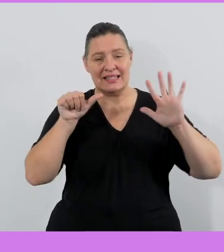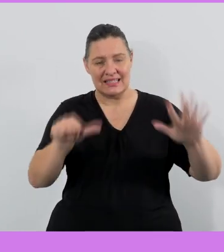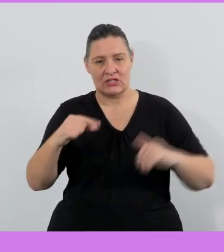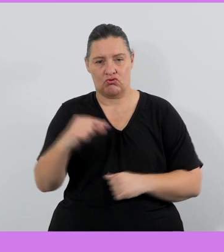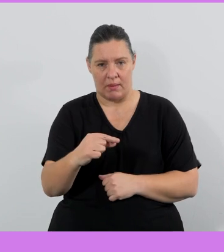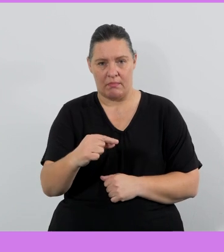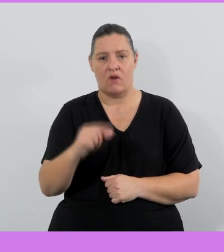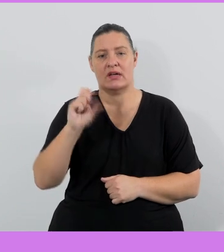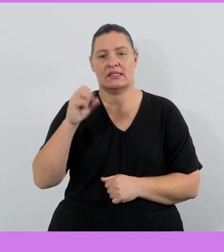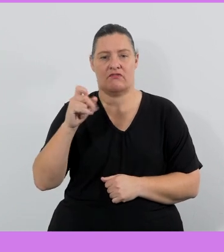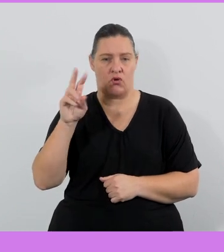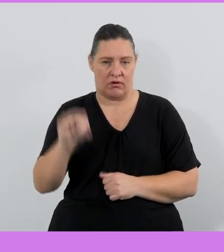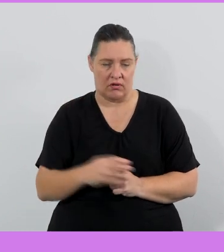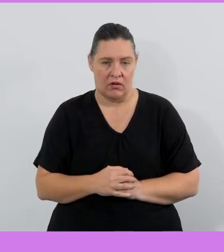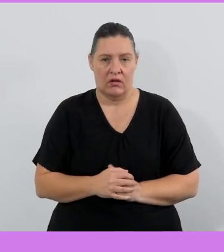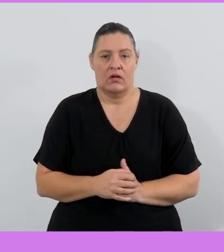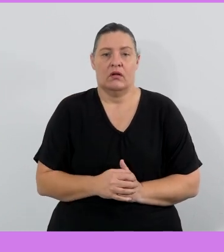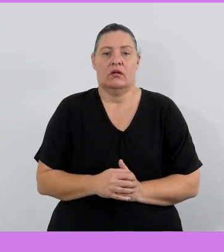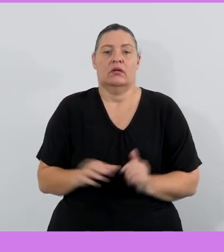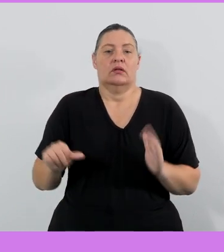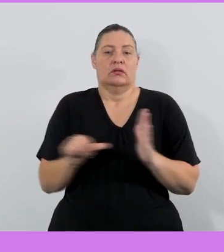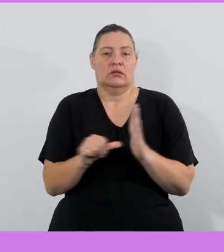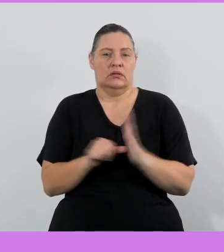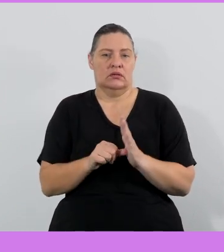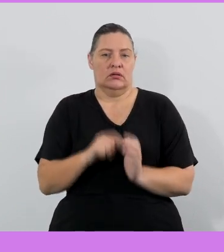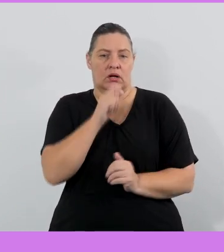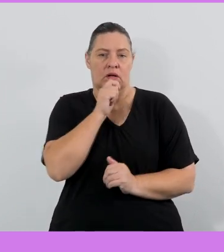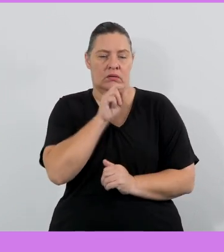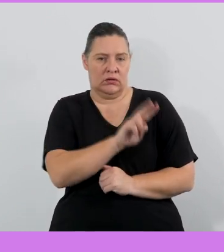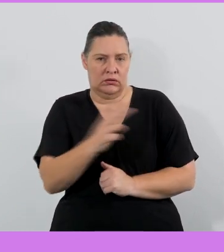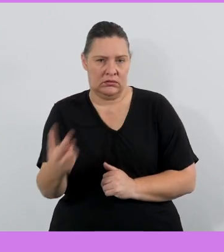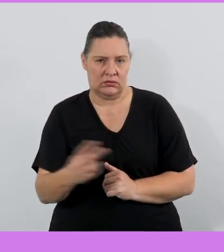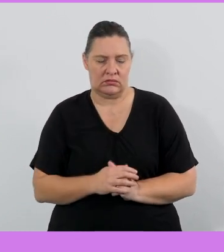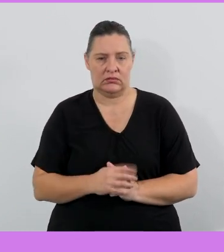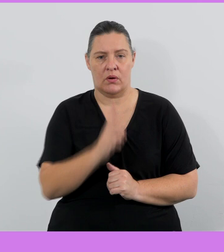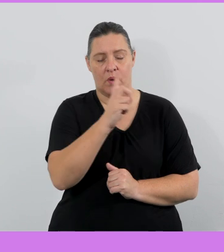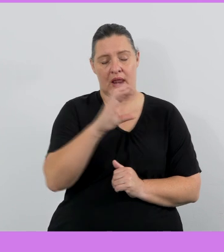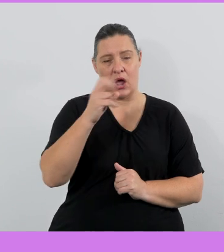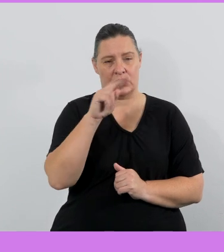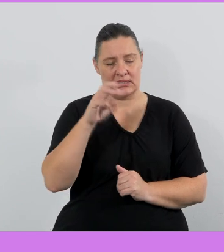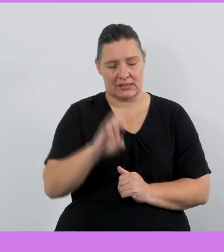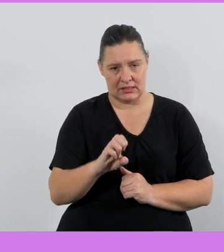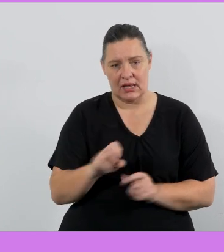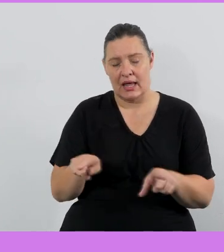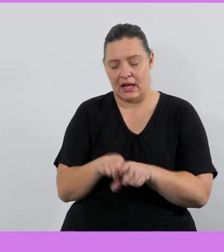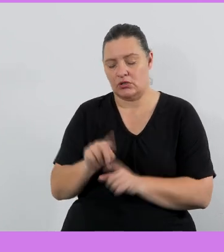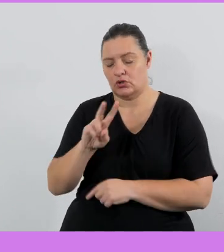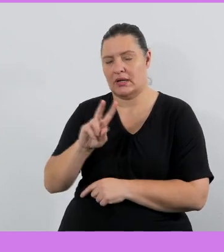grams of saffron. All right, also important, using the conversion, 1 ounce equals